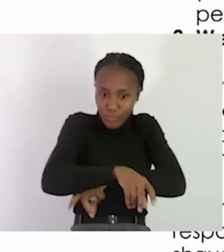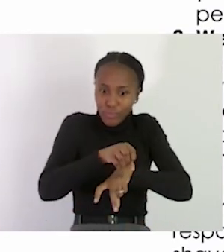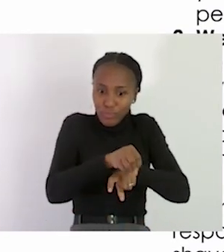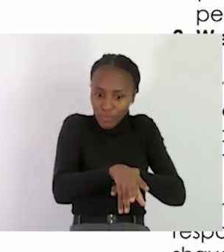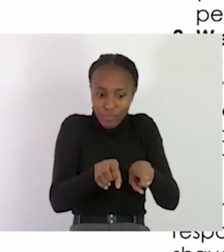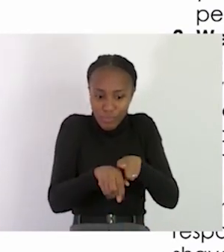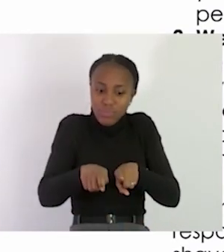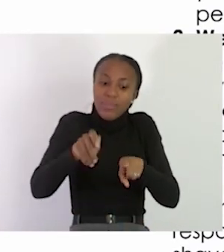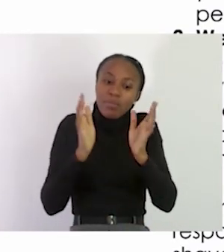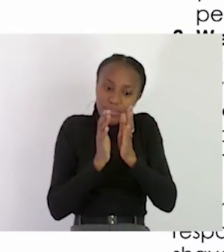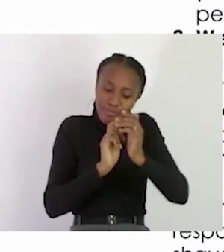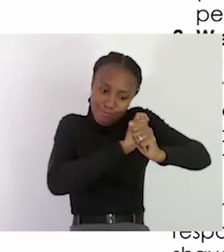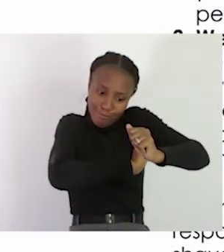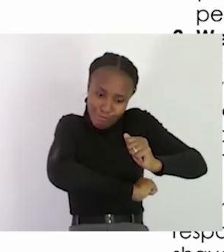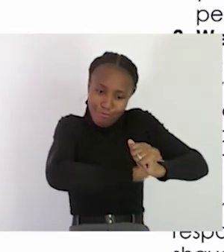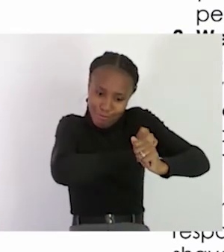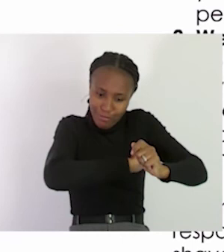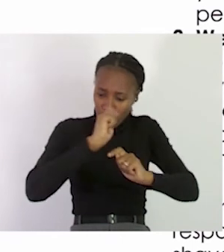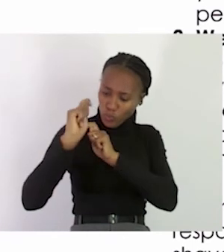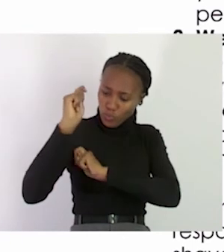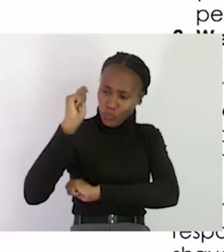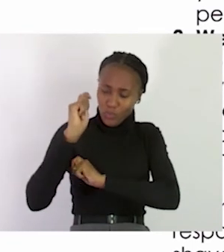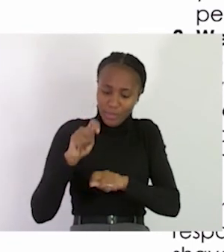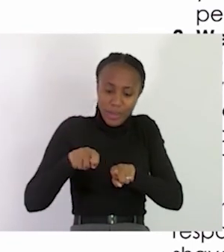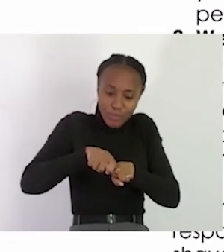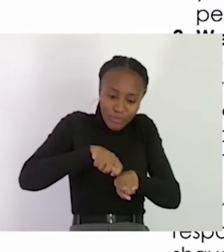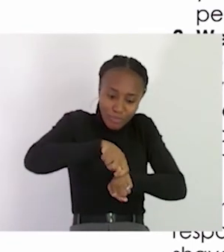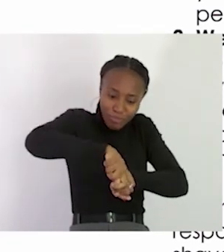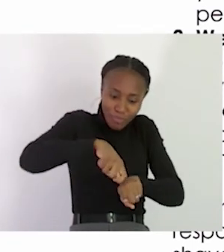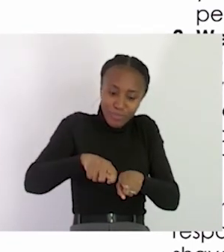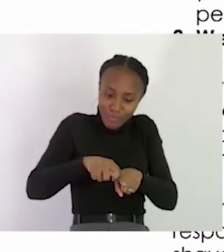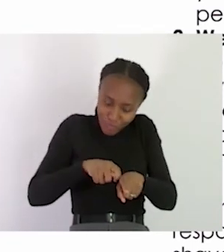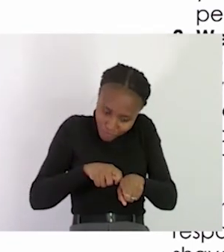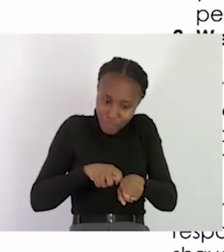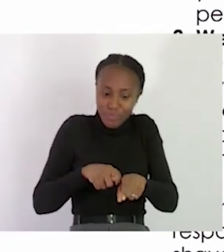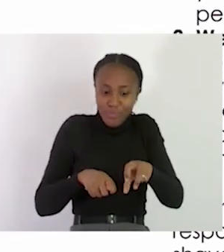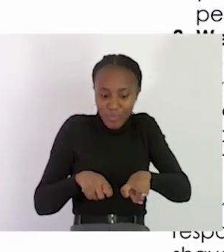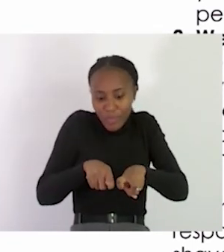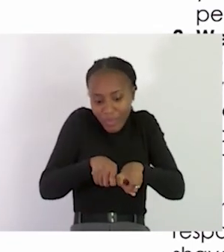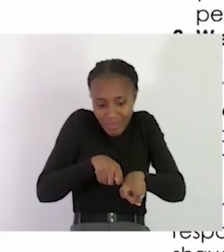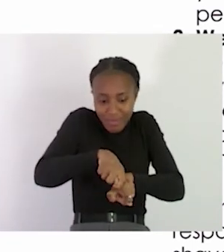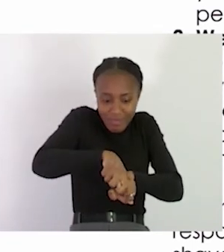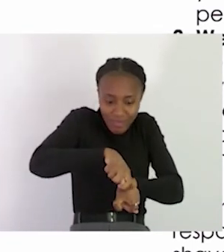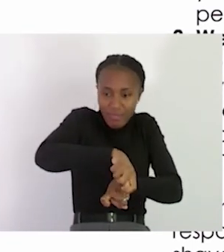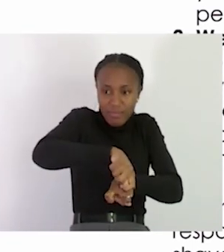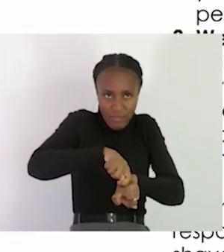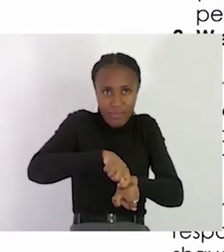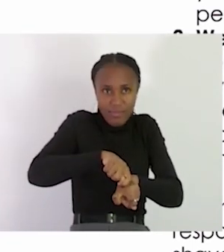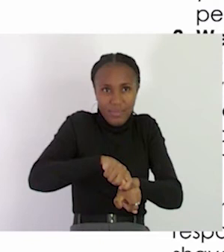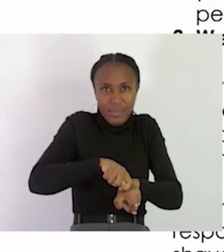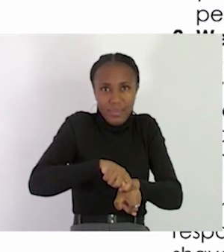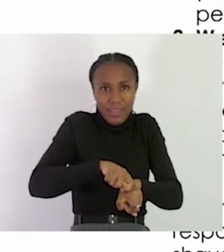you cut your pubic hair. It's good that you want to show your friends that you have pubic hair, but if you do not shave